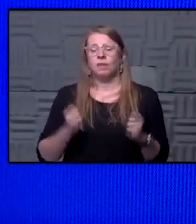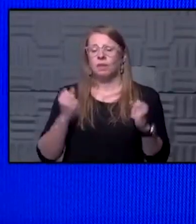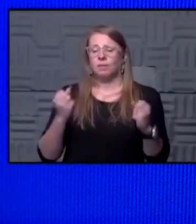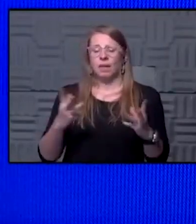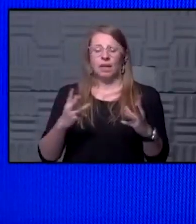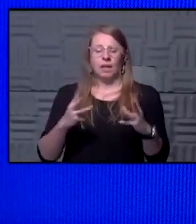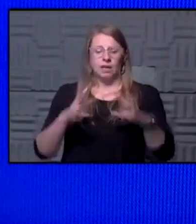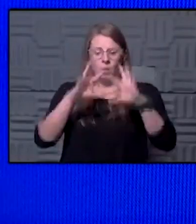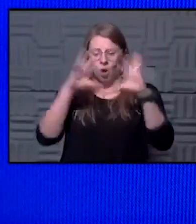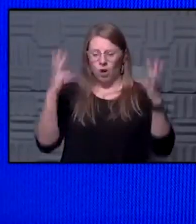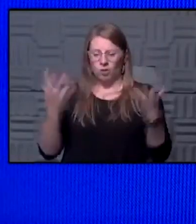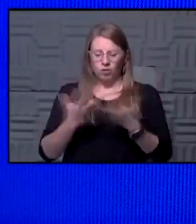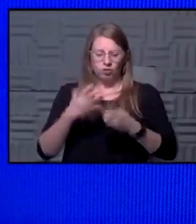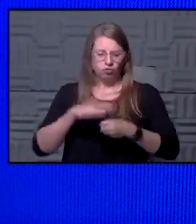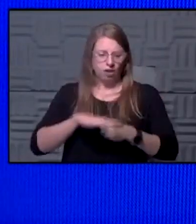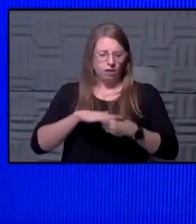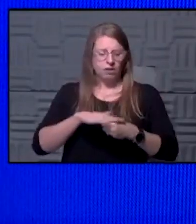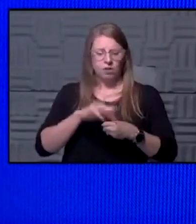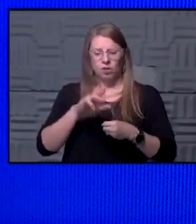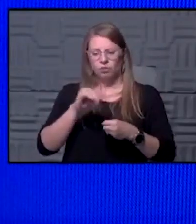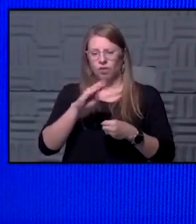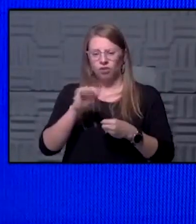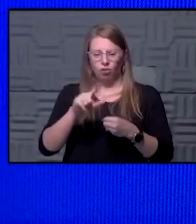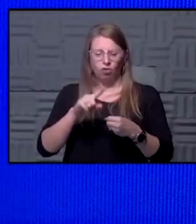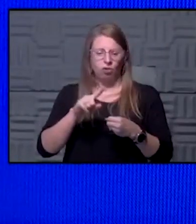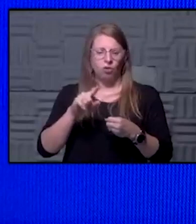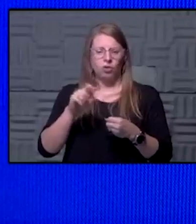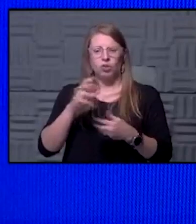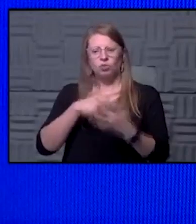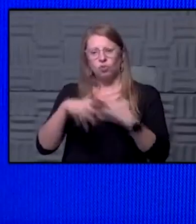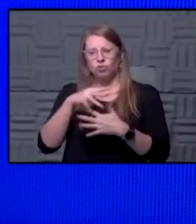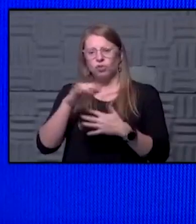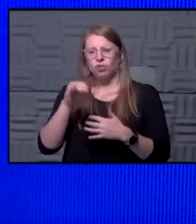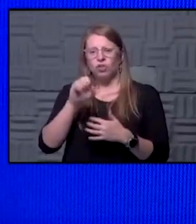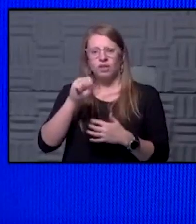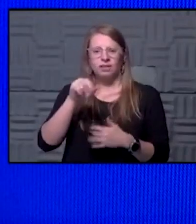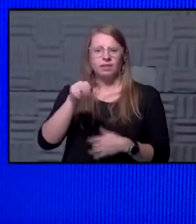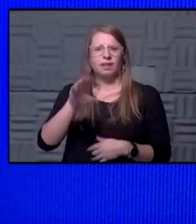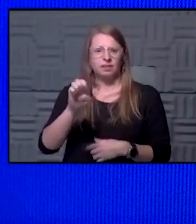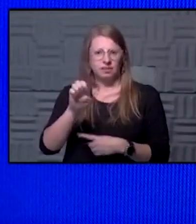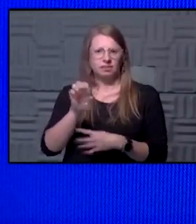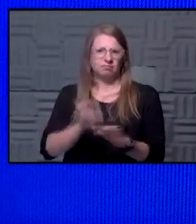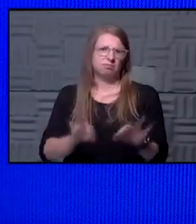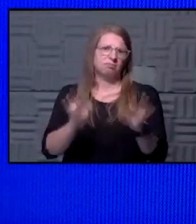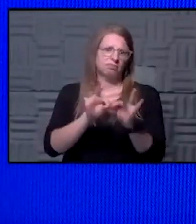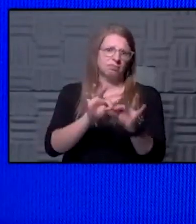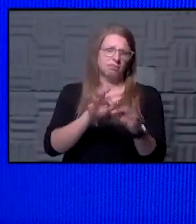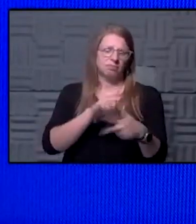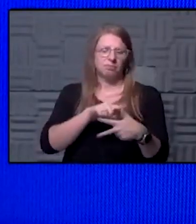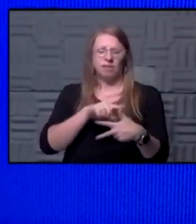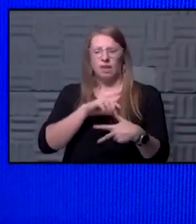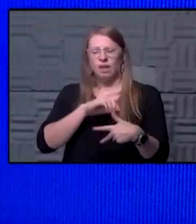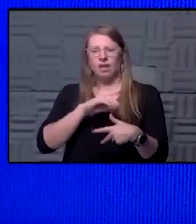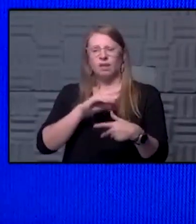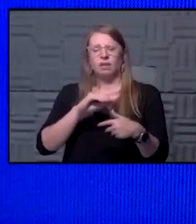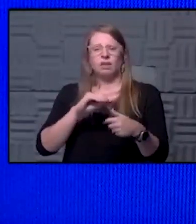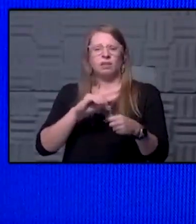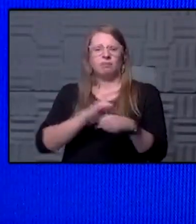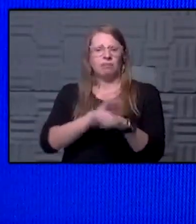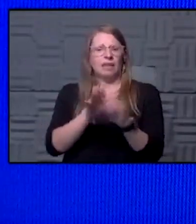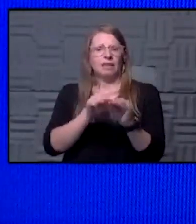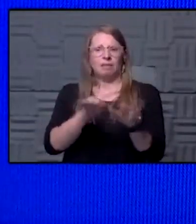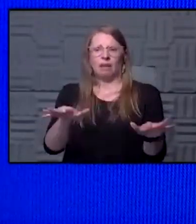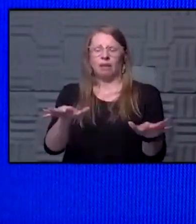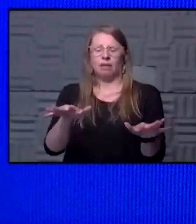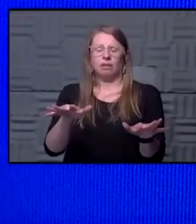in the world, both around racial and social justice, which is so important. A pandemic which just eats away at